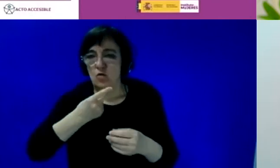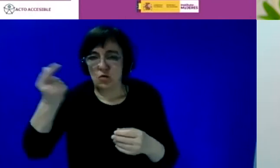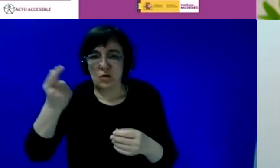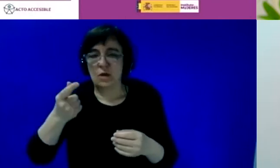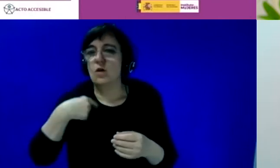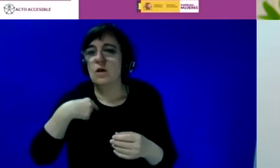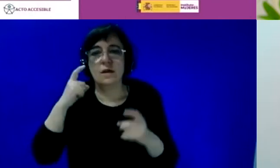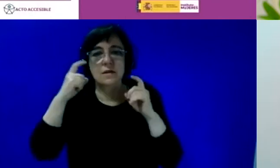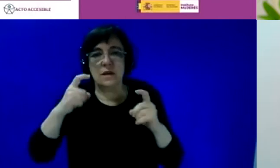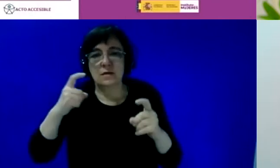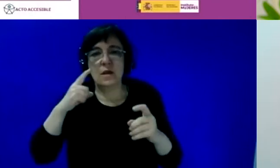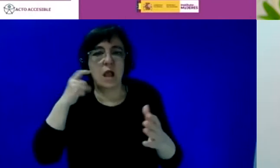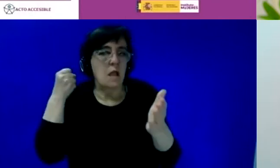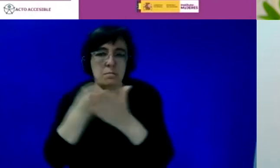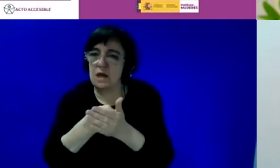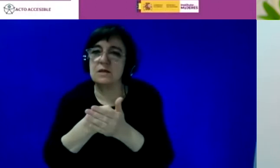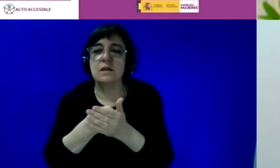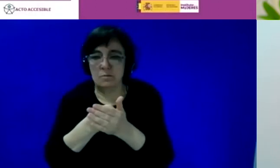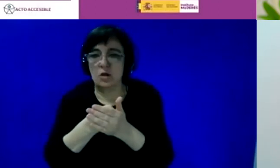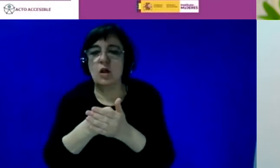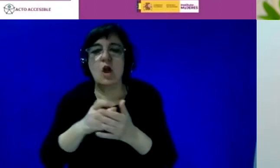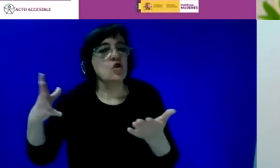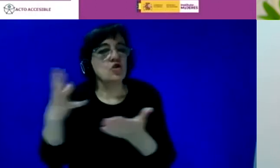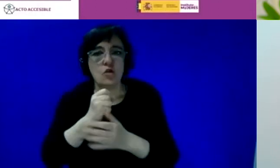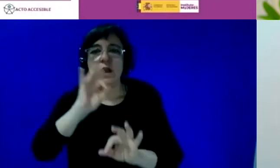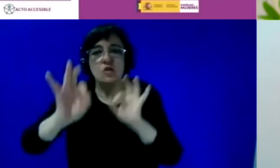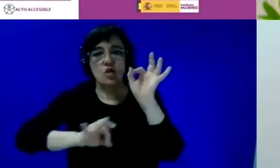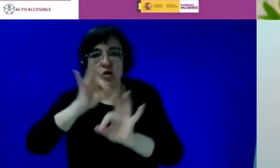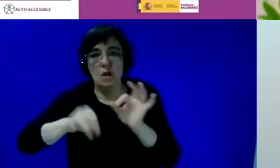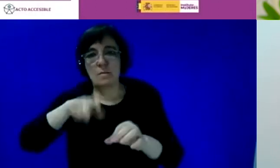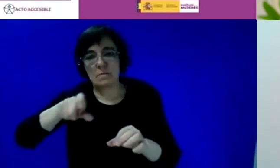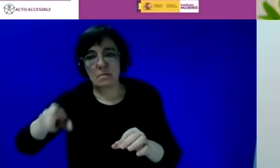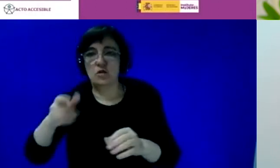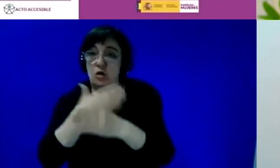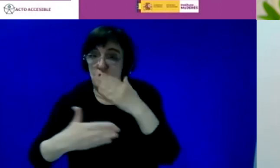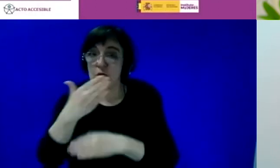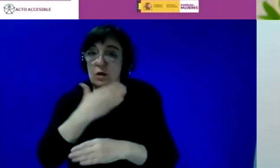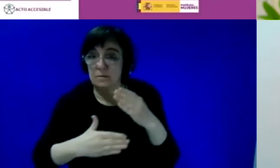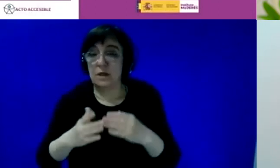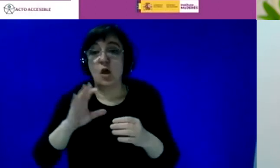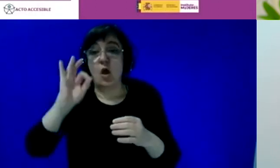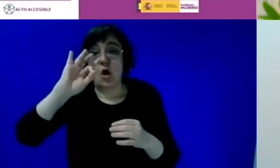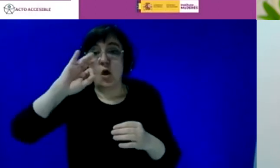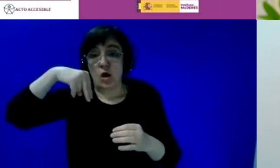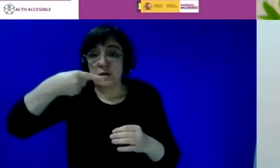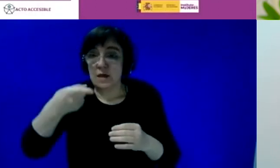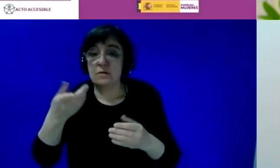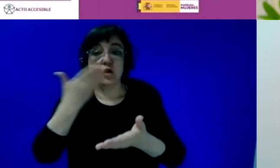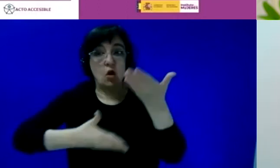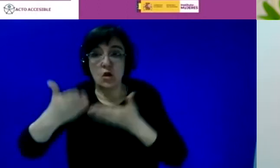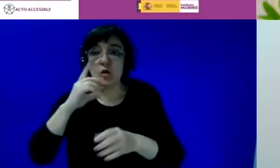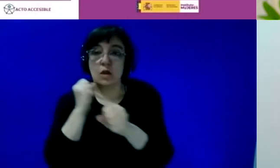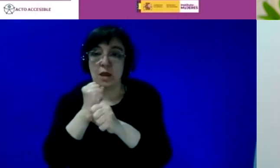and NGOs working and get it online. But the scale of this crisis is so much